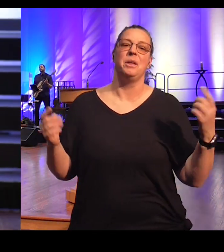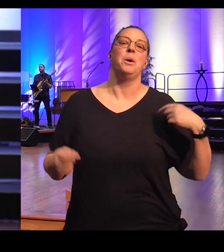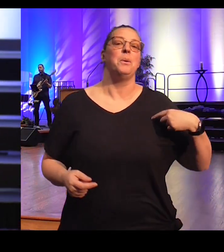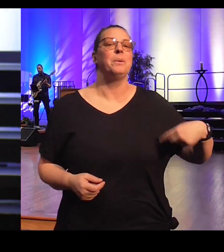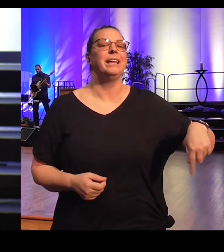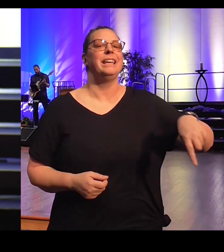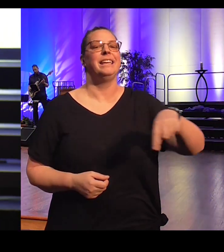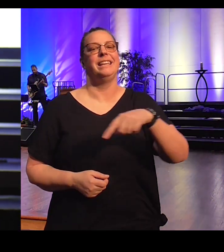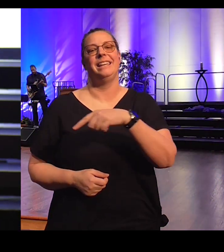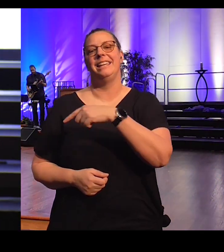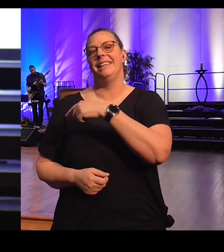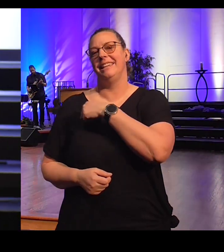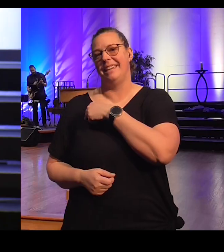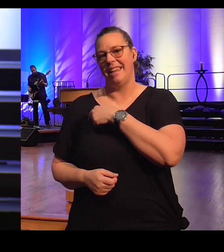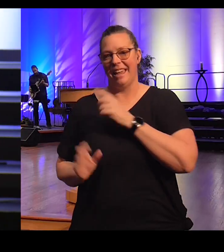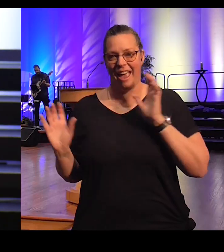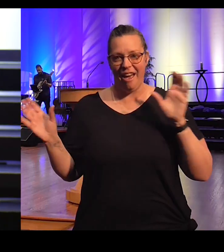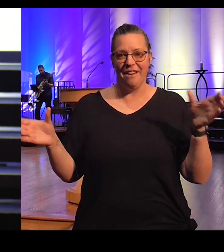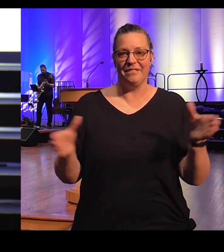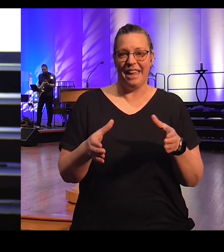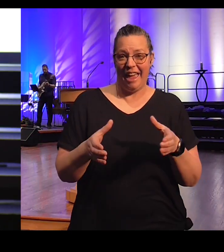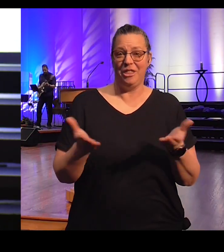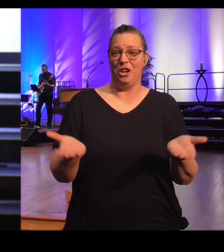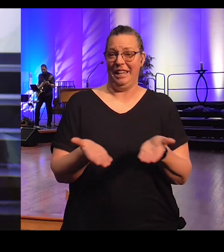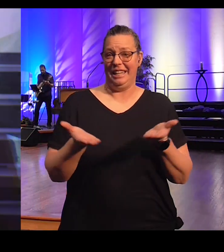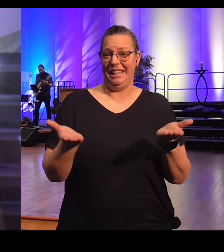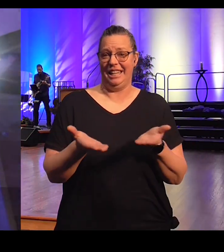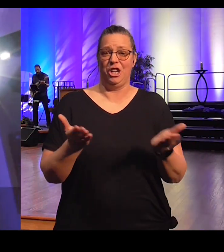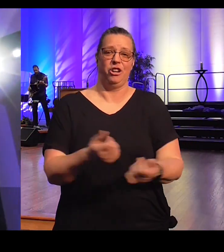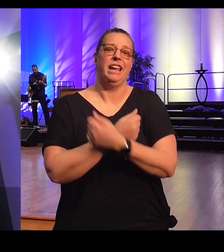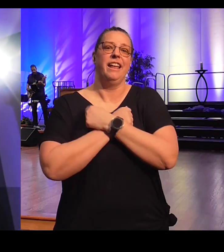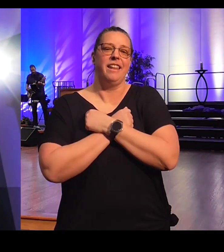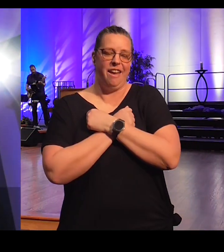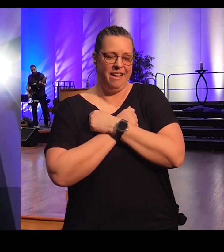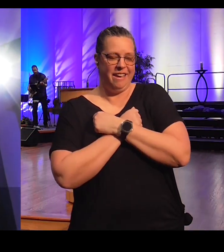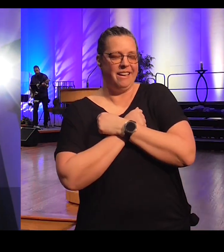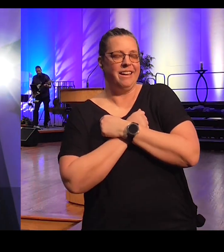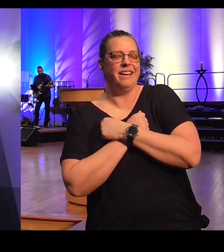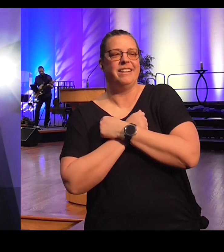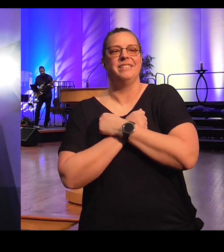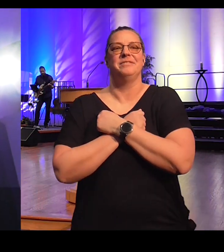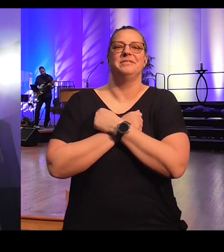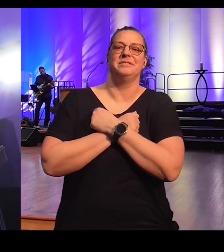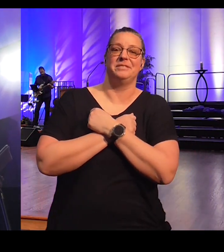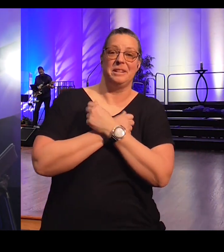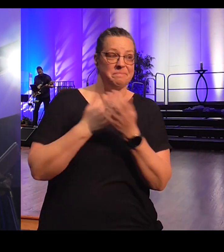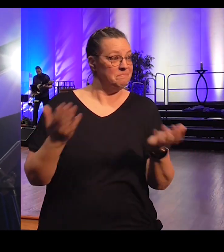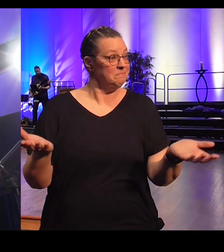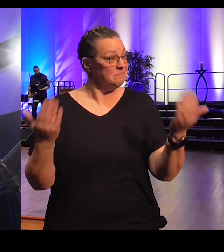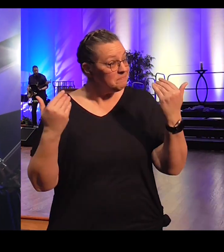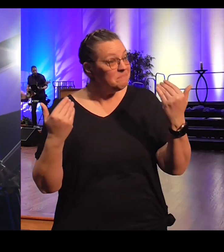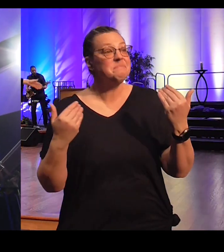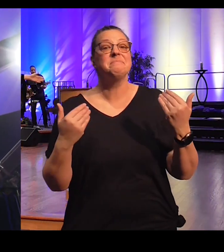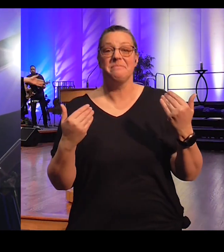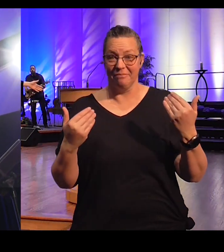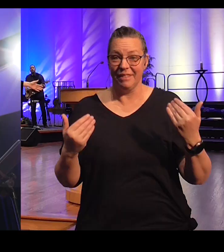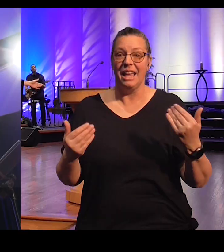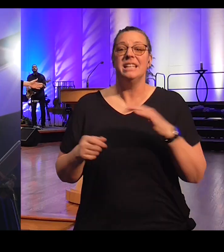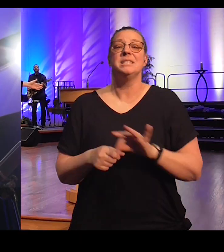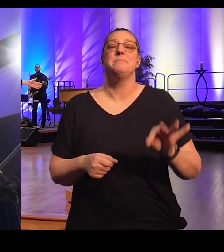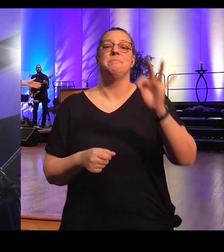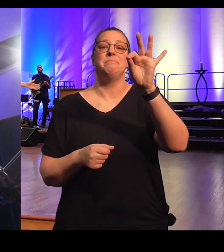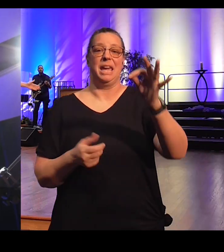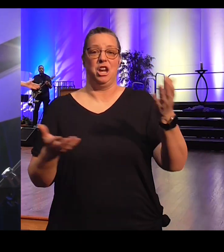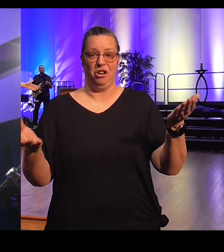open. We have gathered here in love. Yeah, let's sing.